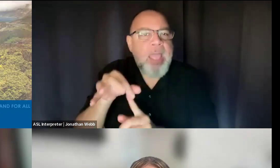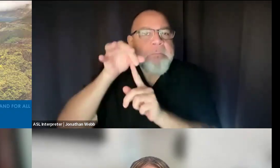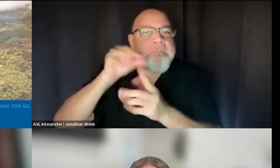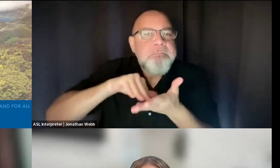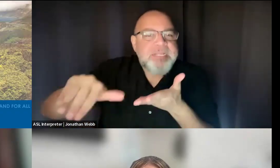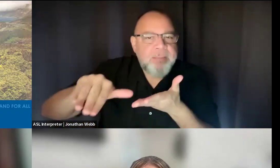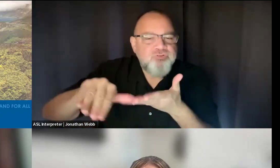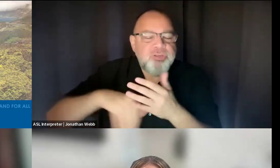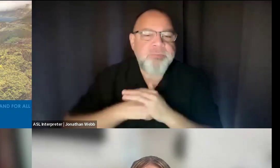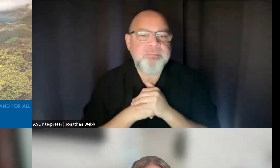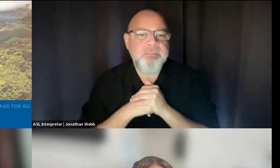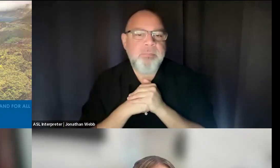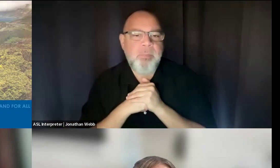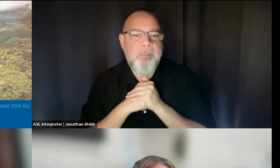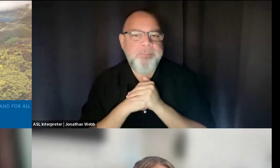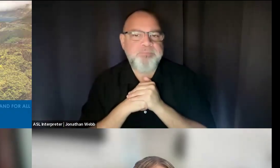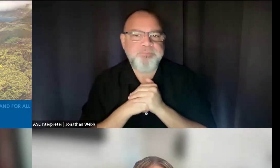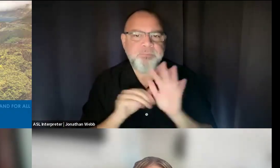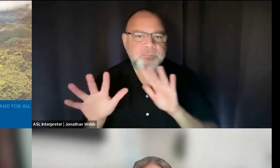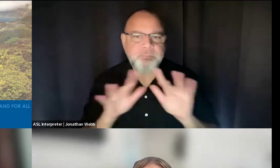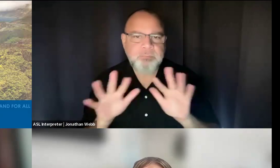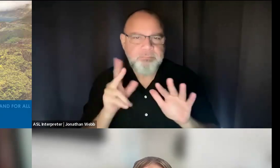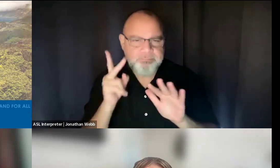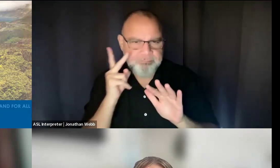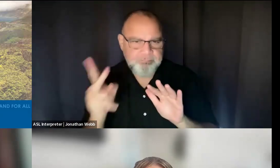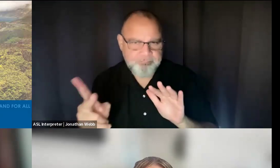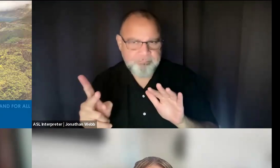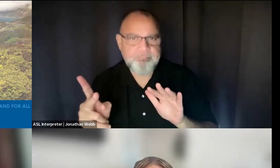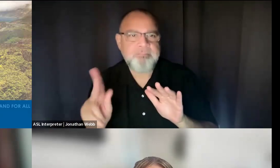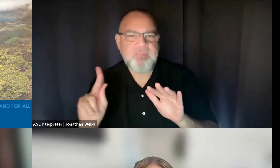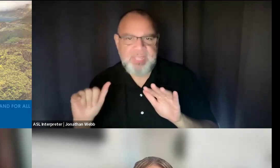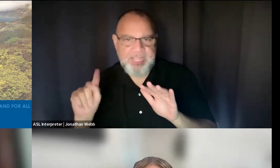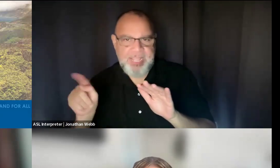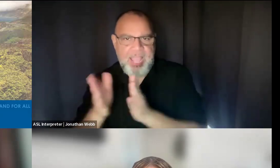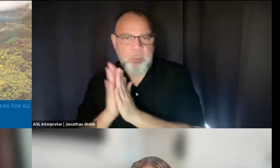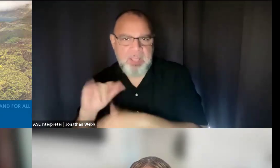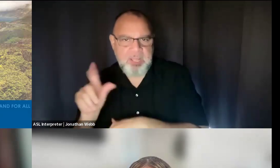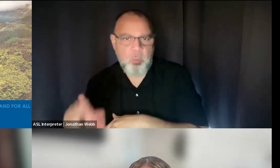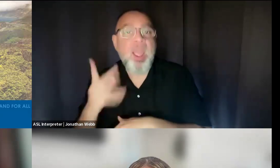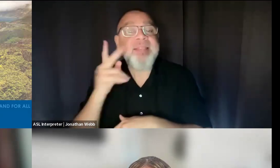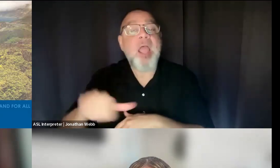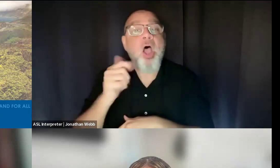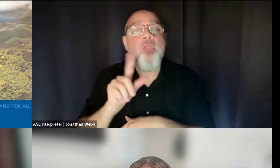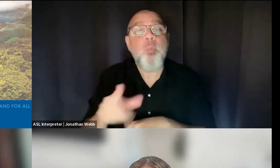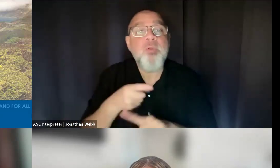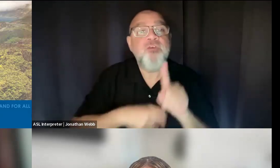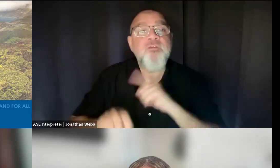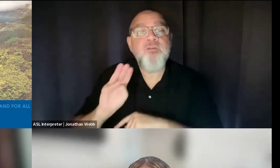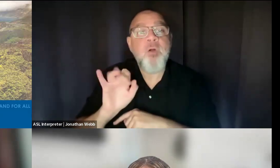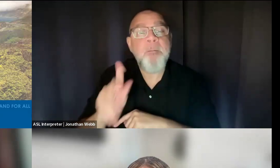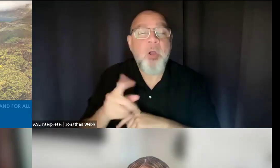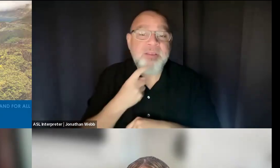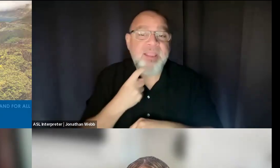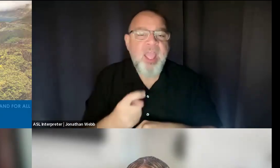Thank you so much. And I do see that Kat asked that question. I do see there's another question by Mark. It states, will third parties